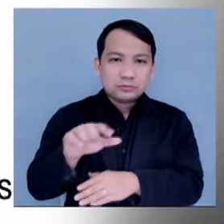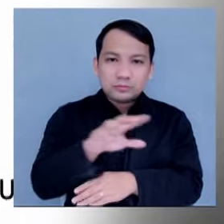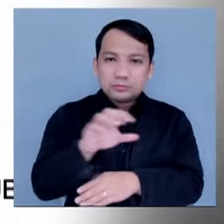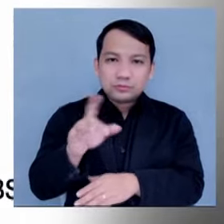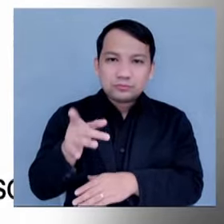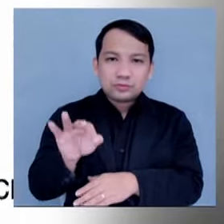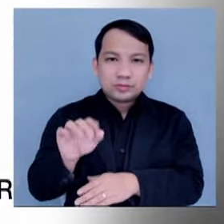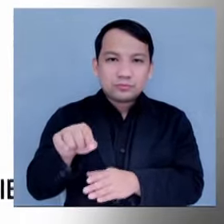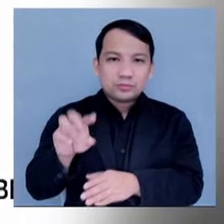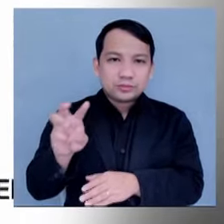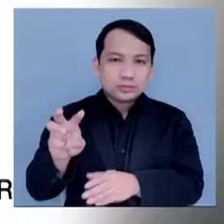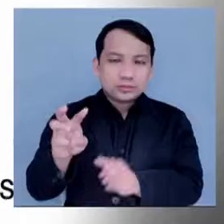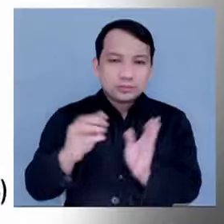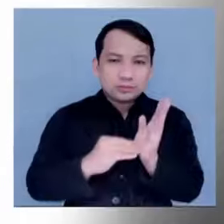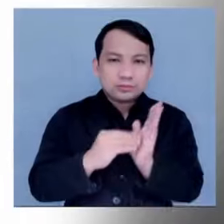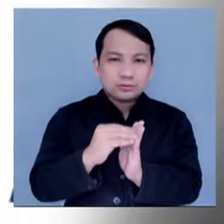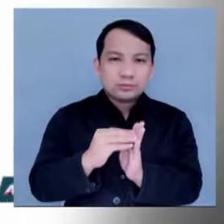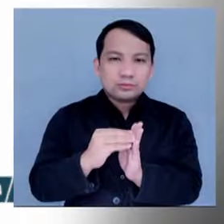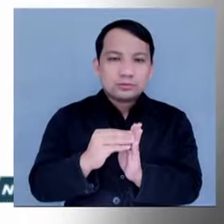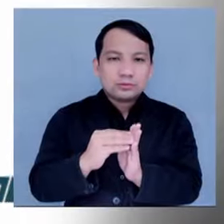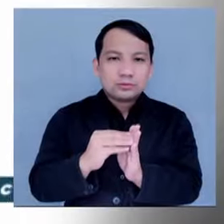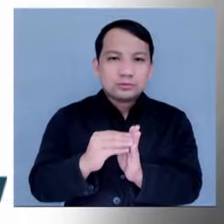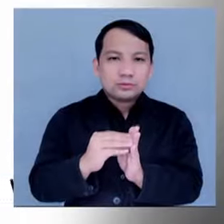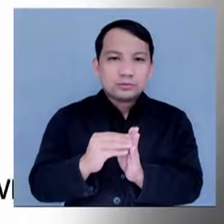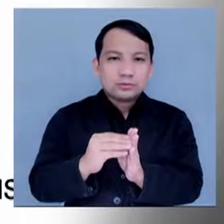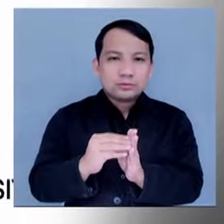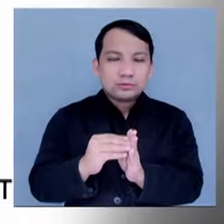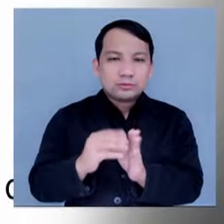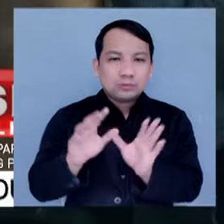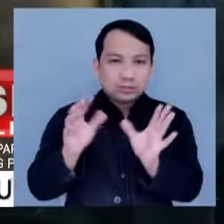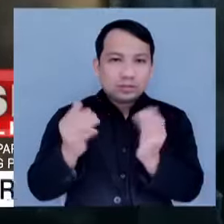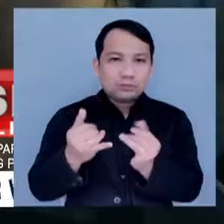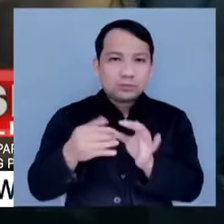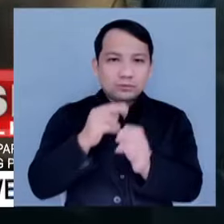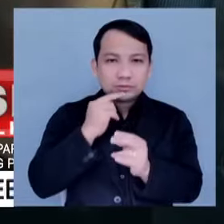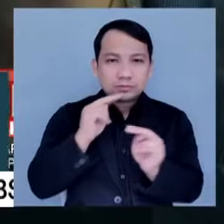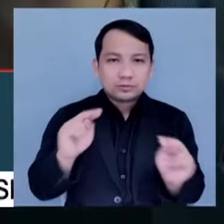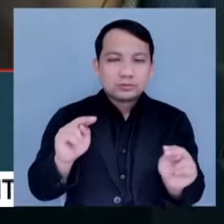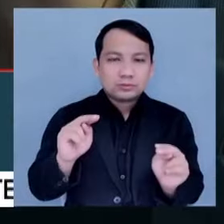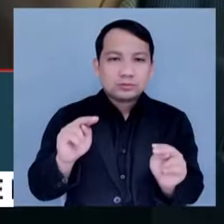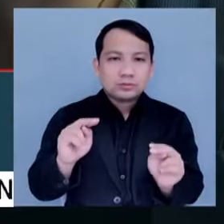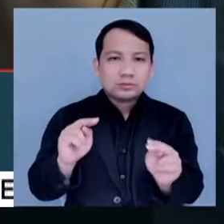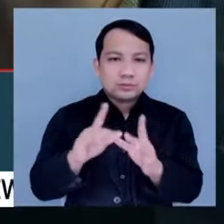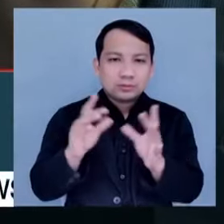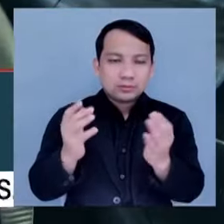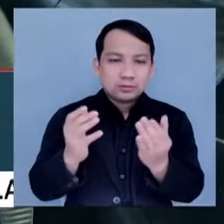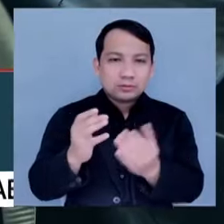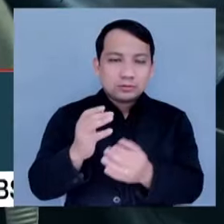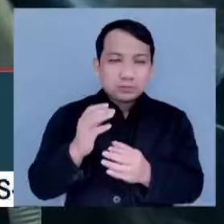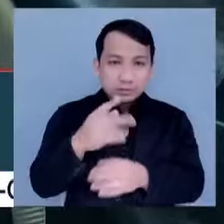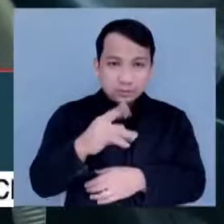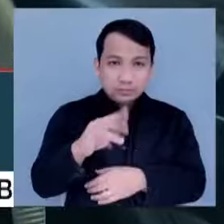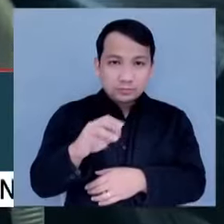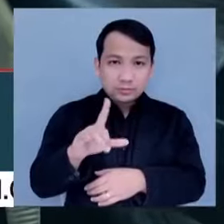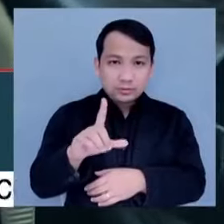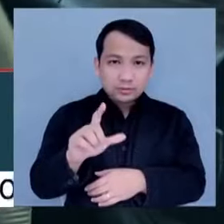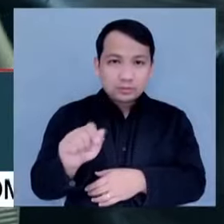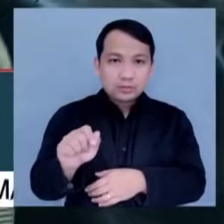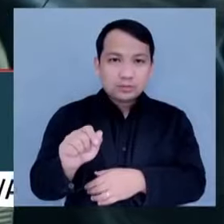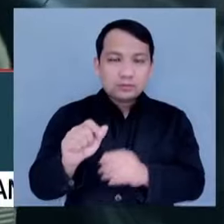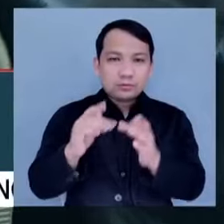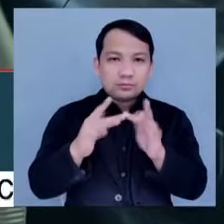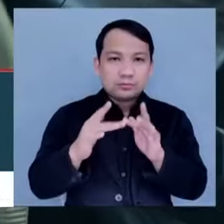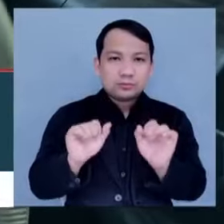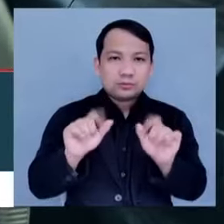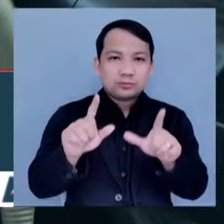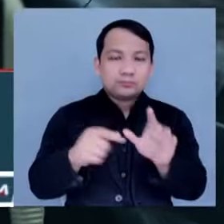549.6 million hours. The parent company of this news channel also notes Kapamilya Online Live, which has been live